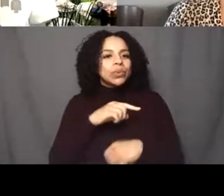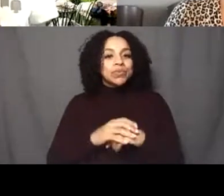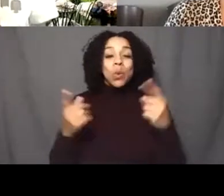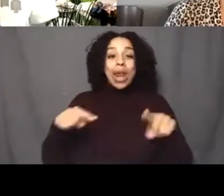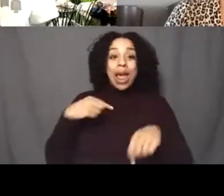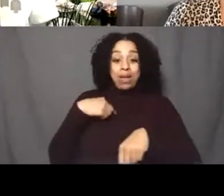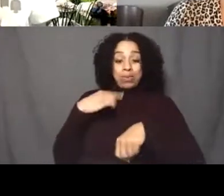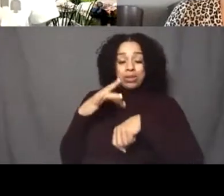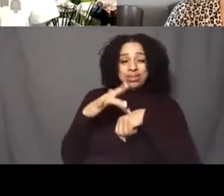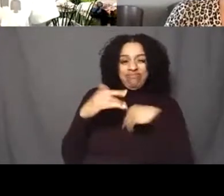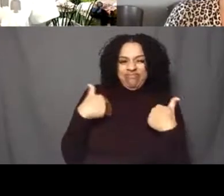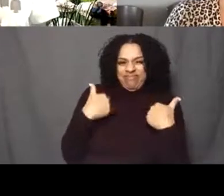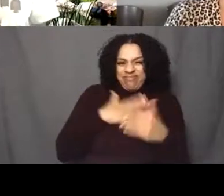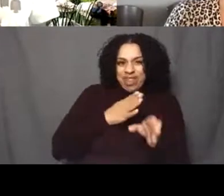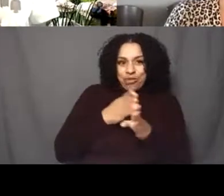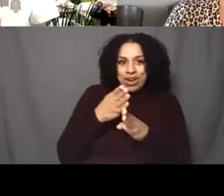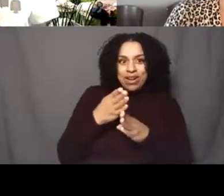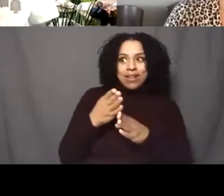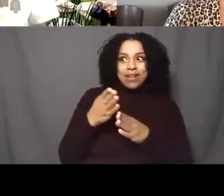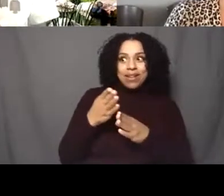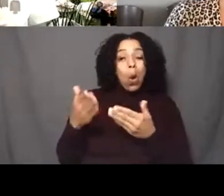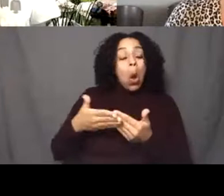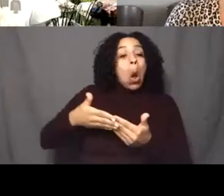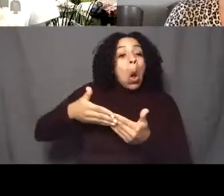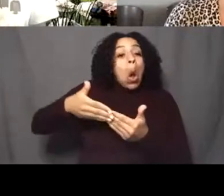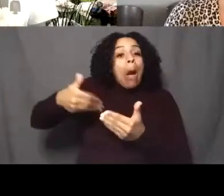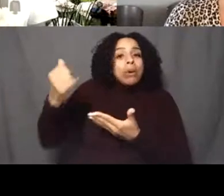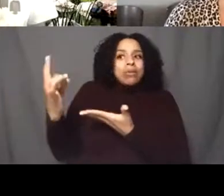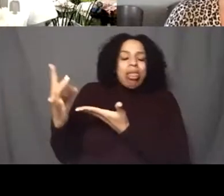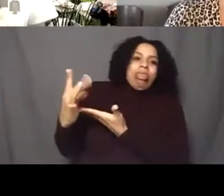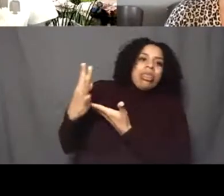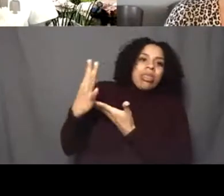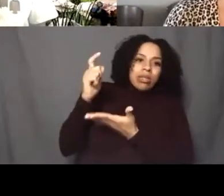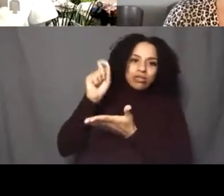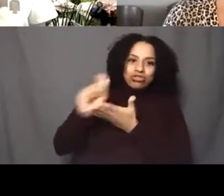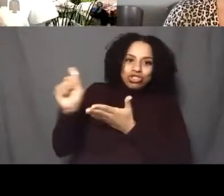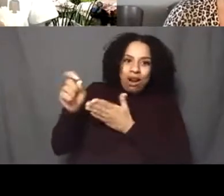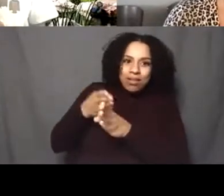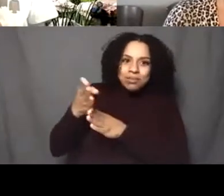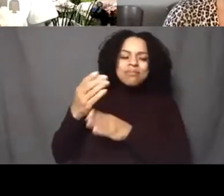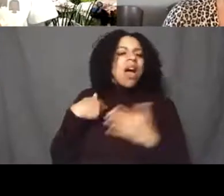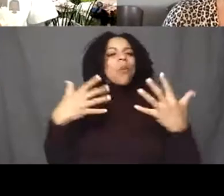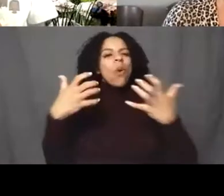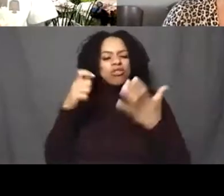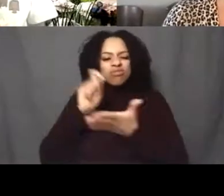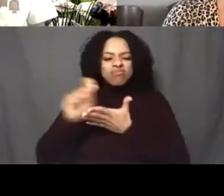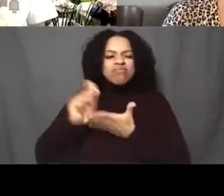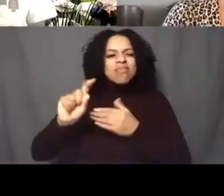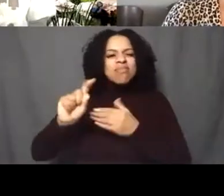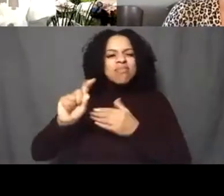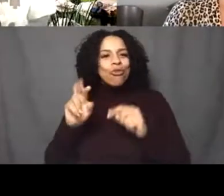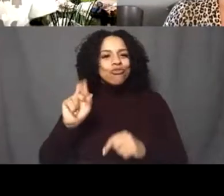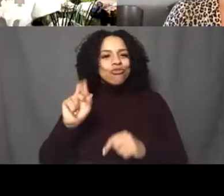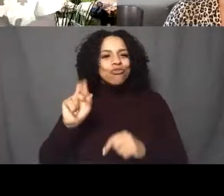of journalism because I knew exactly the type of journalism that I wanted to do. I was going to do journalism about racial inequality and Black